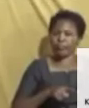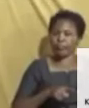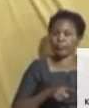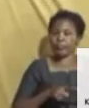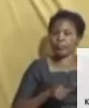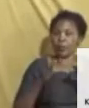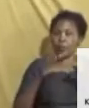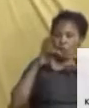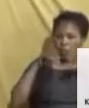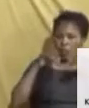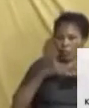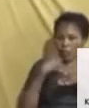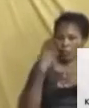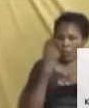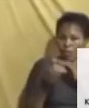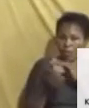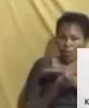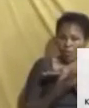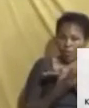Let me just explain